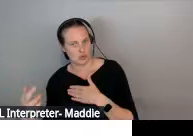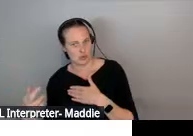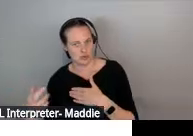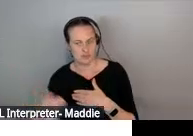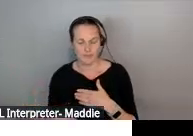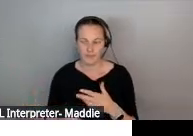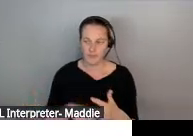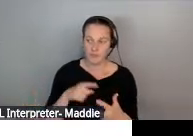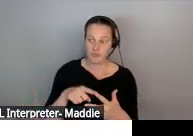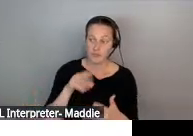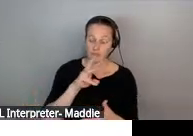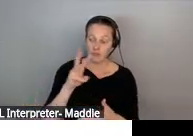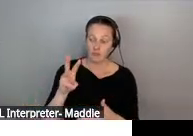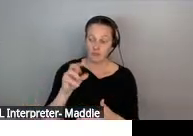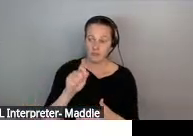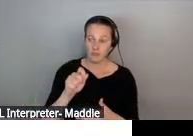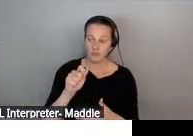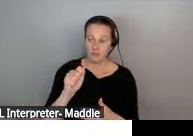go to